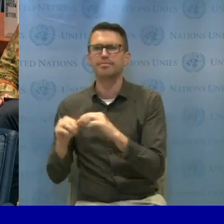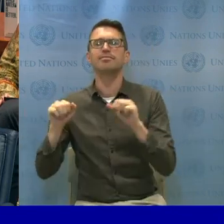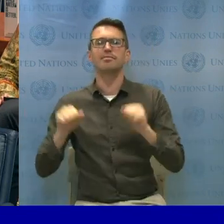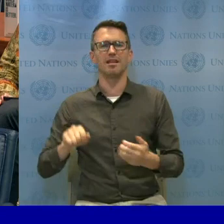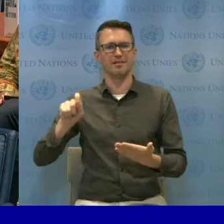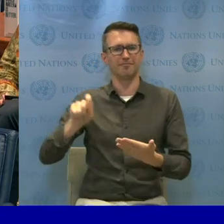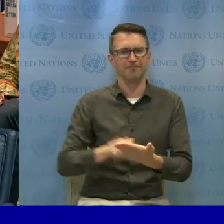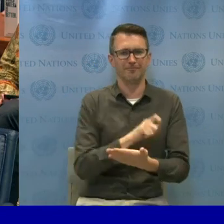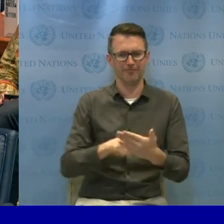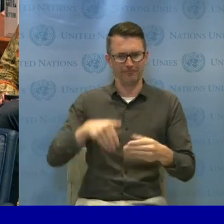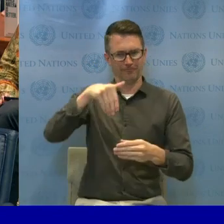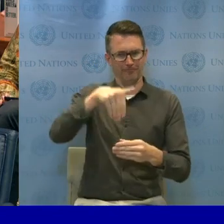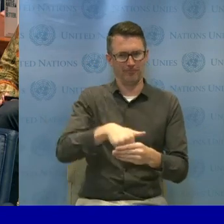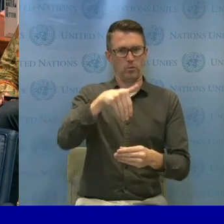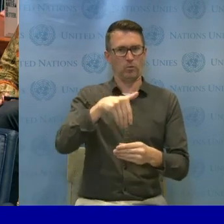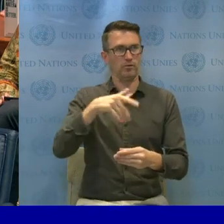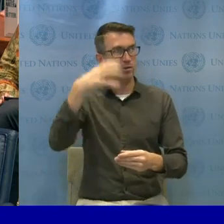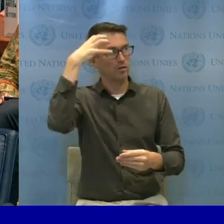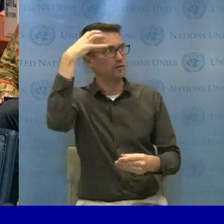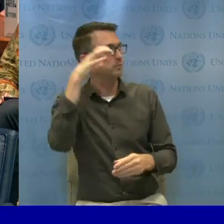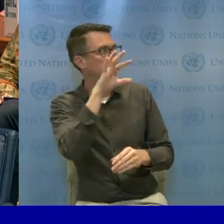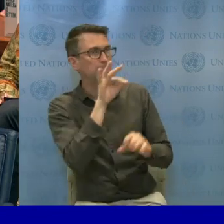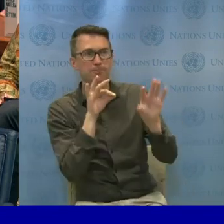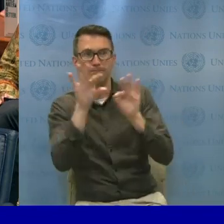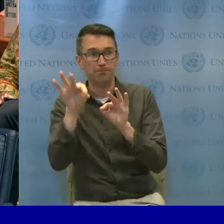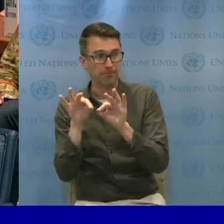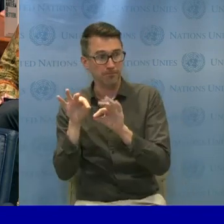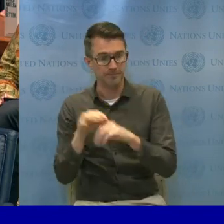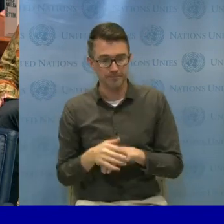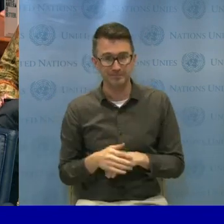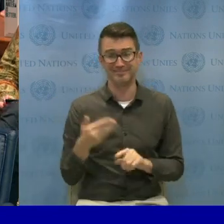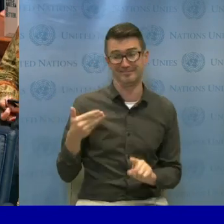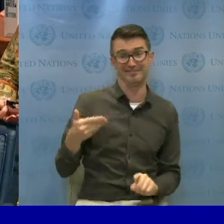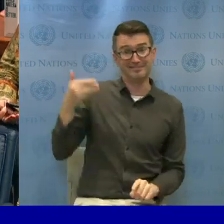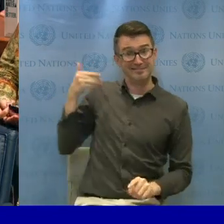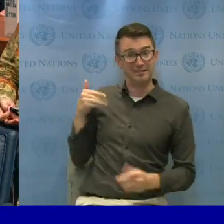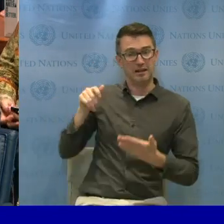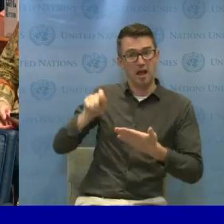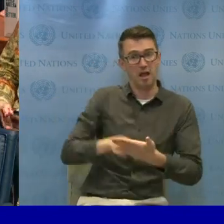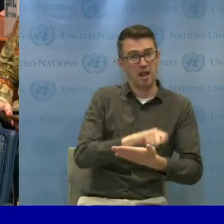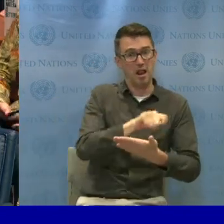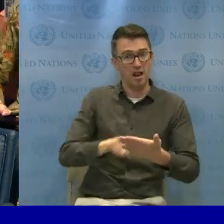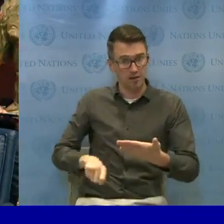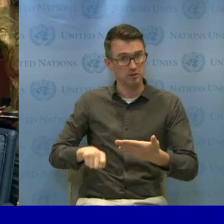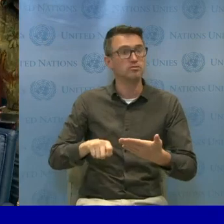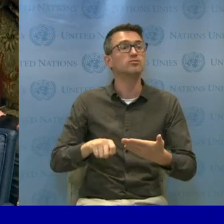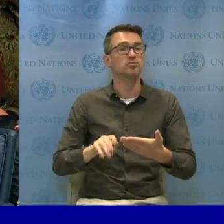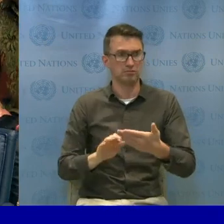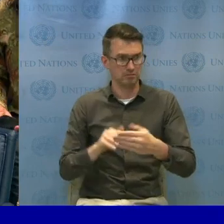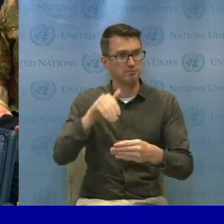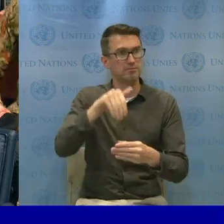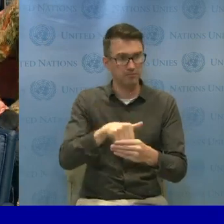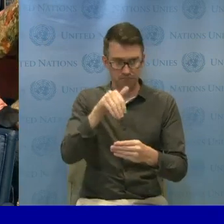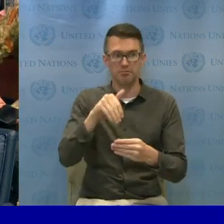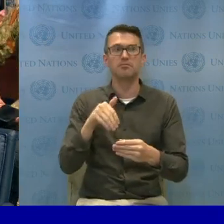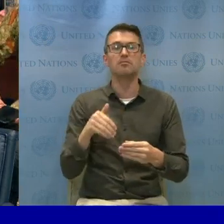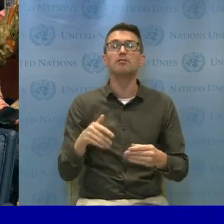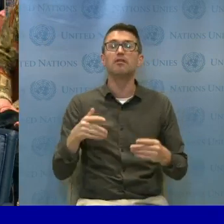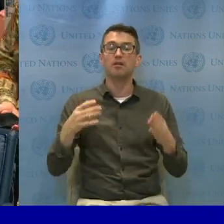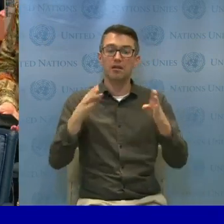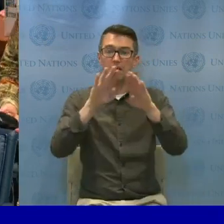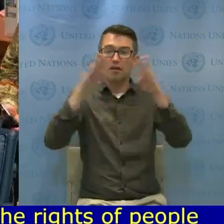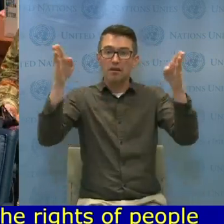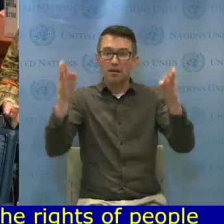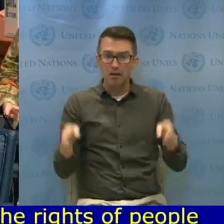printed ballots, and personal assistance to assist persons with disabilities in polling booth as deemed necessary. I'm also pleased to inform